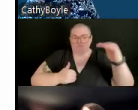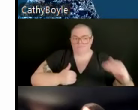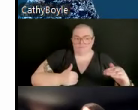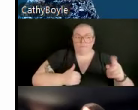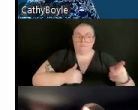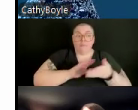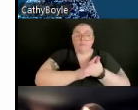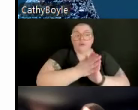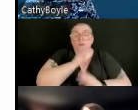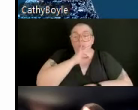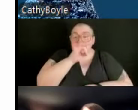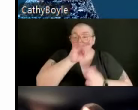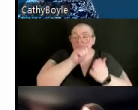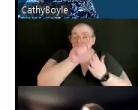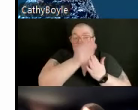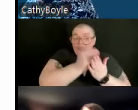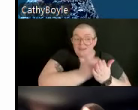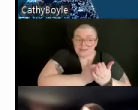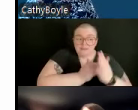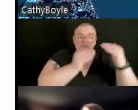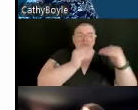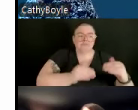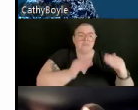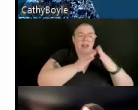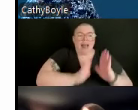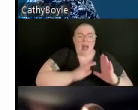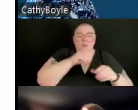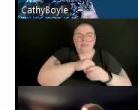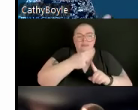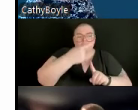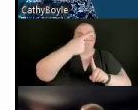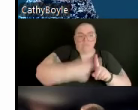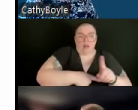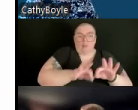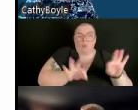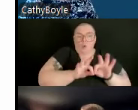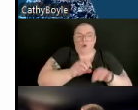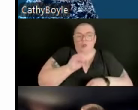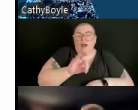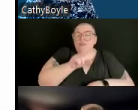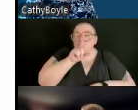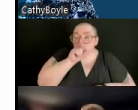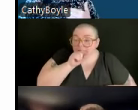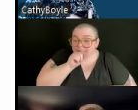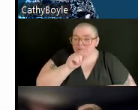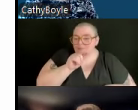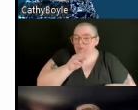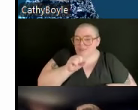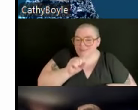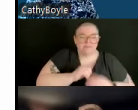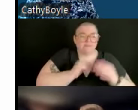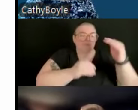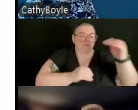We have an infographic of housing models and supportive services. We have our other presentation, Thinking About Housing, and